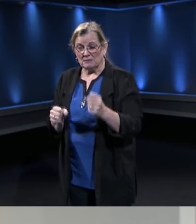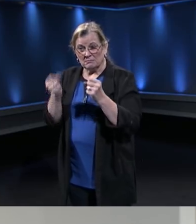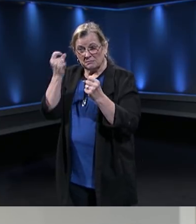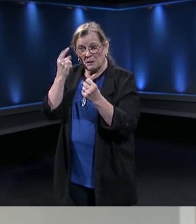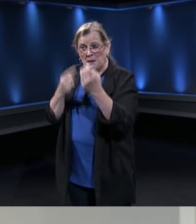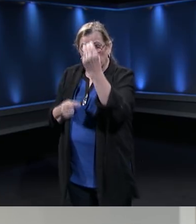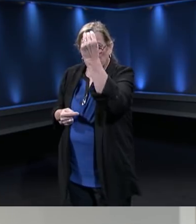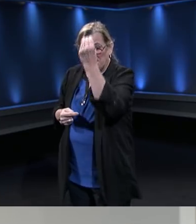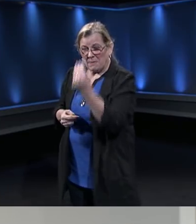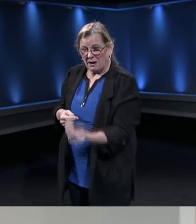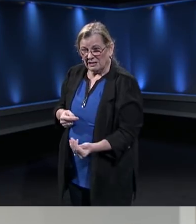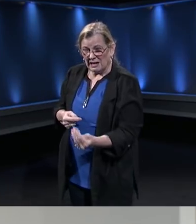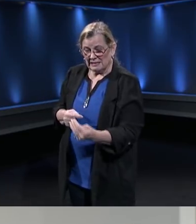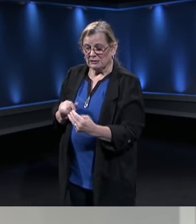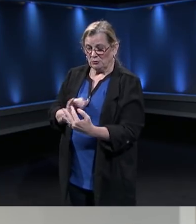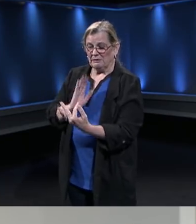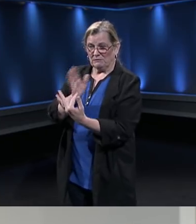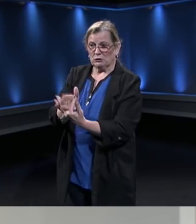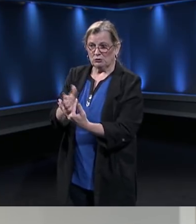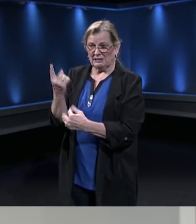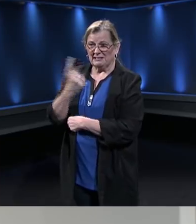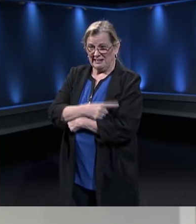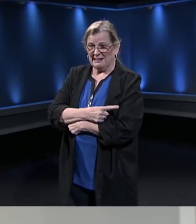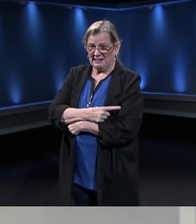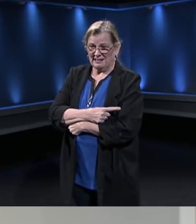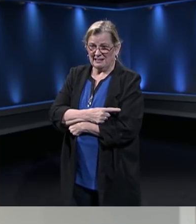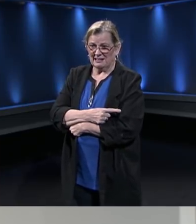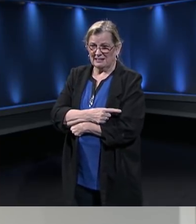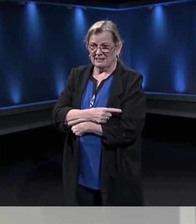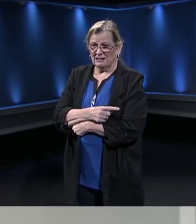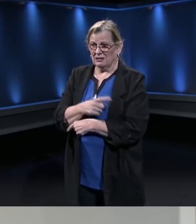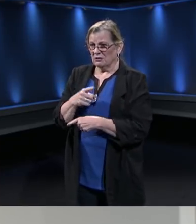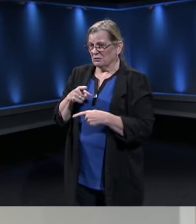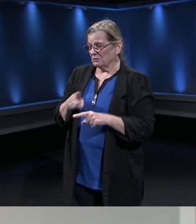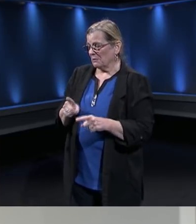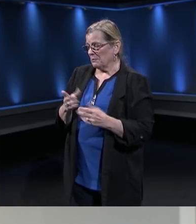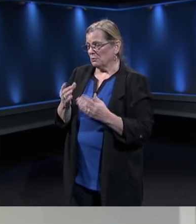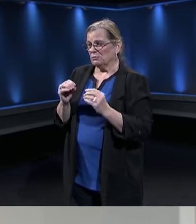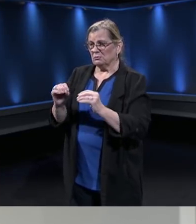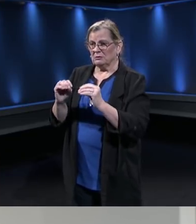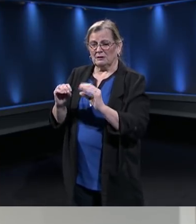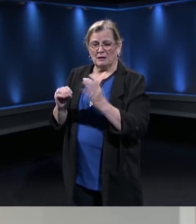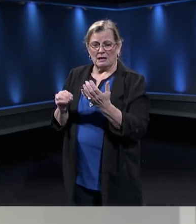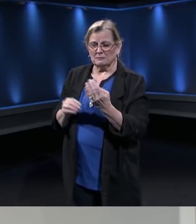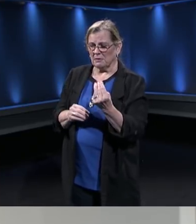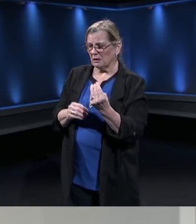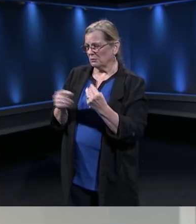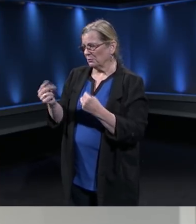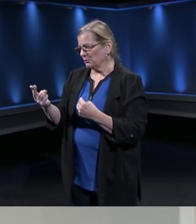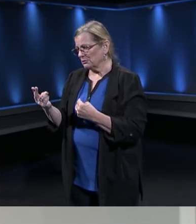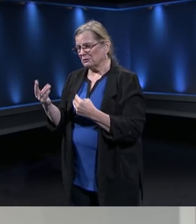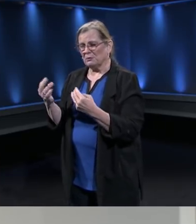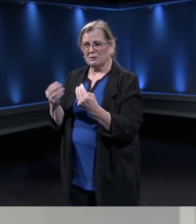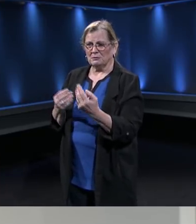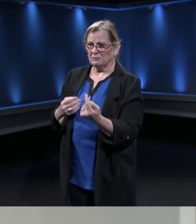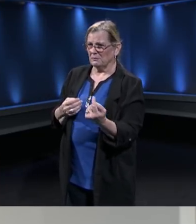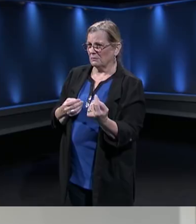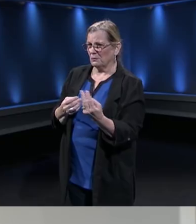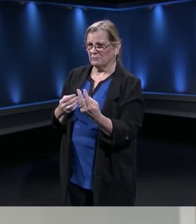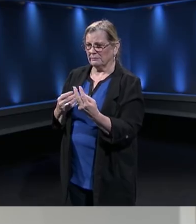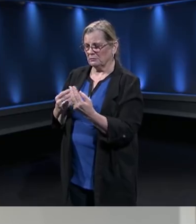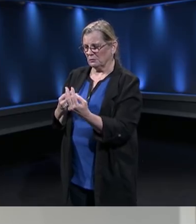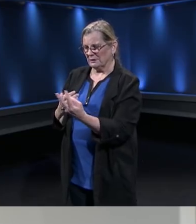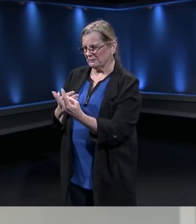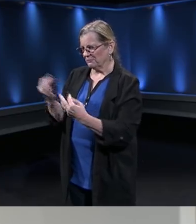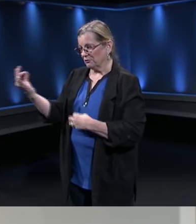days or whether it's during our instructional Tuesday through Friday opportunities. Let's take a quick email.